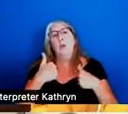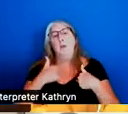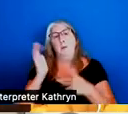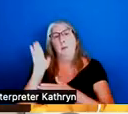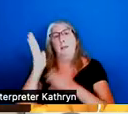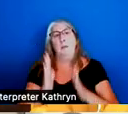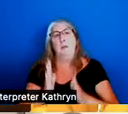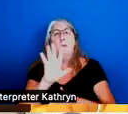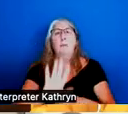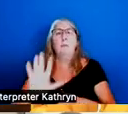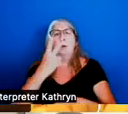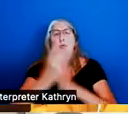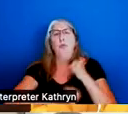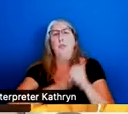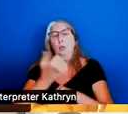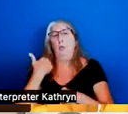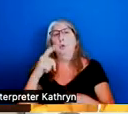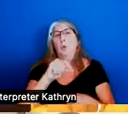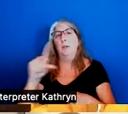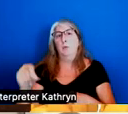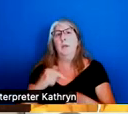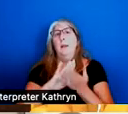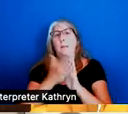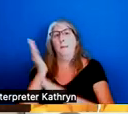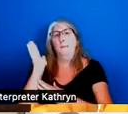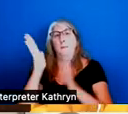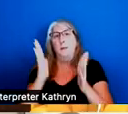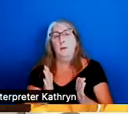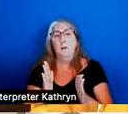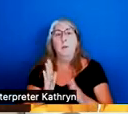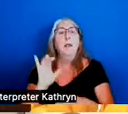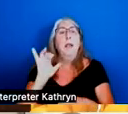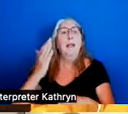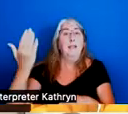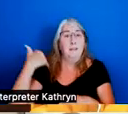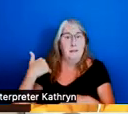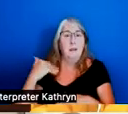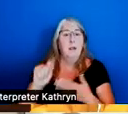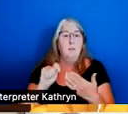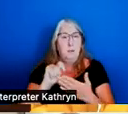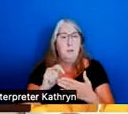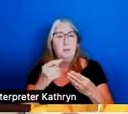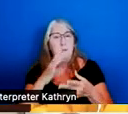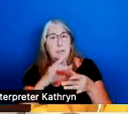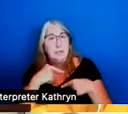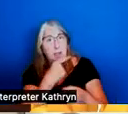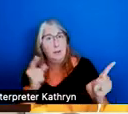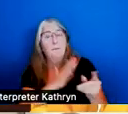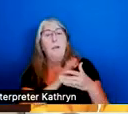2 years ago in 2020, that's when I became a speaker. At the time I was in tears telling the story. I want to give thanks